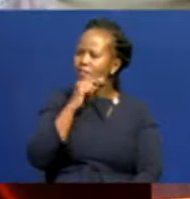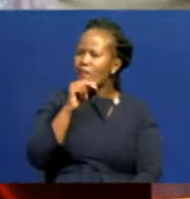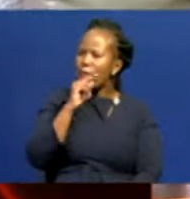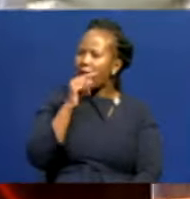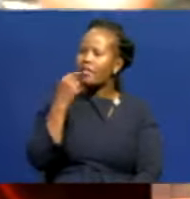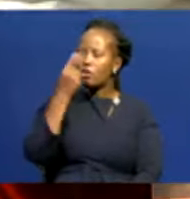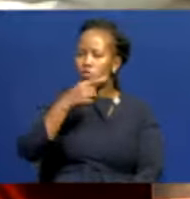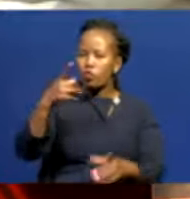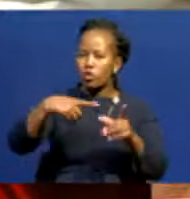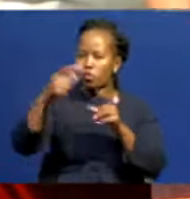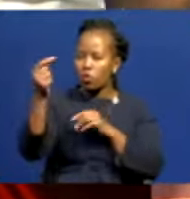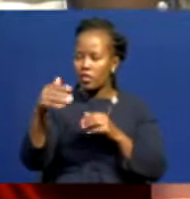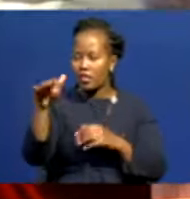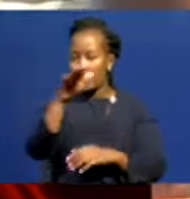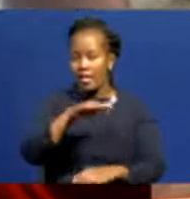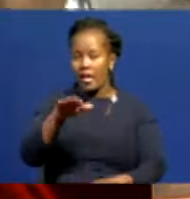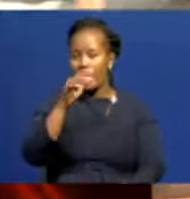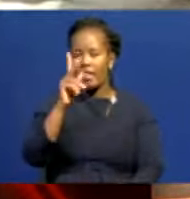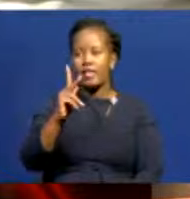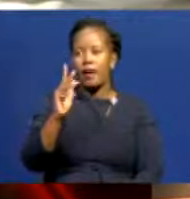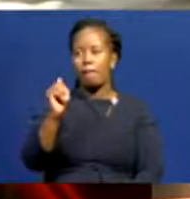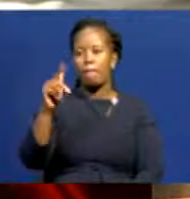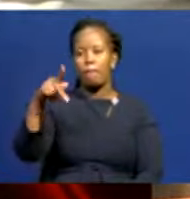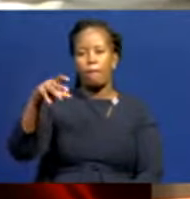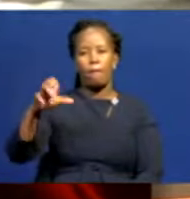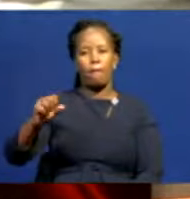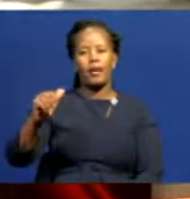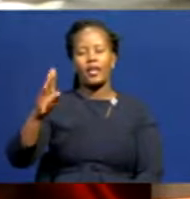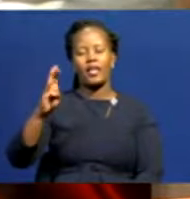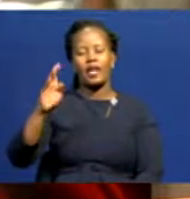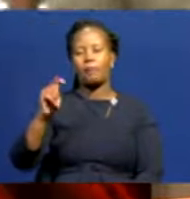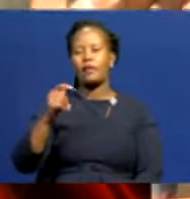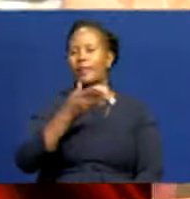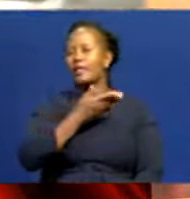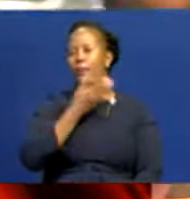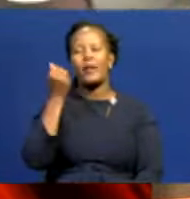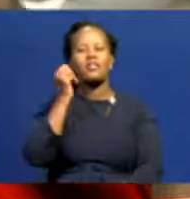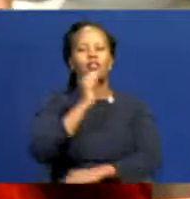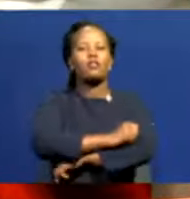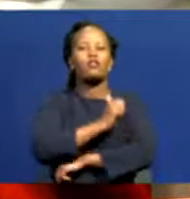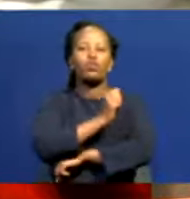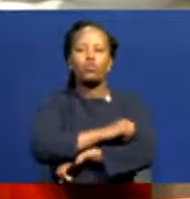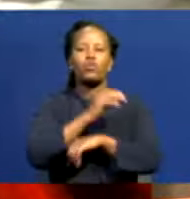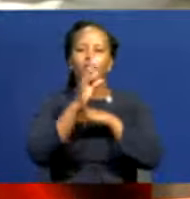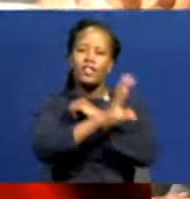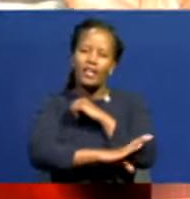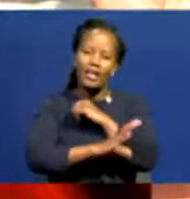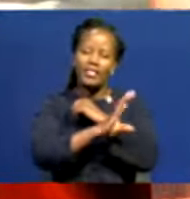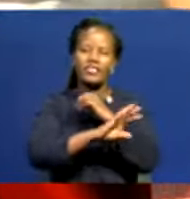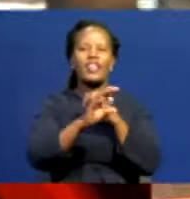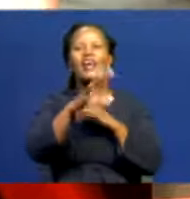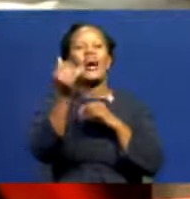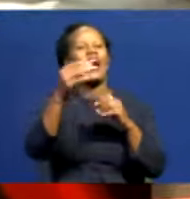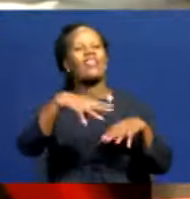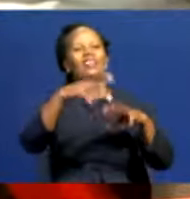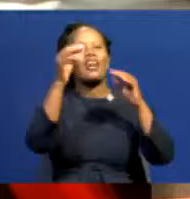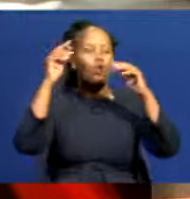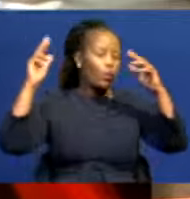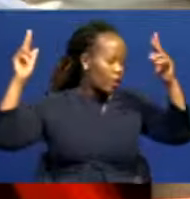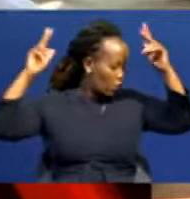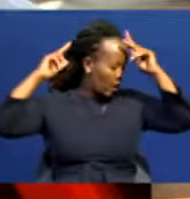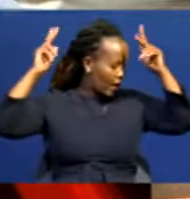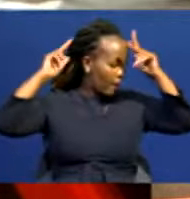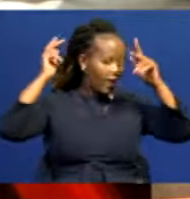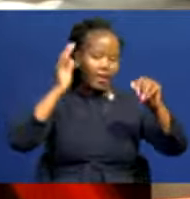anaenda Kapsabet, one of the best schools in the country. Wale wanaenda Kakamega ni wengi sana ambao wako